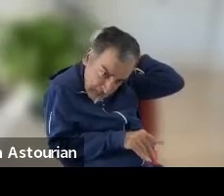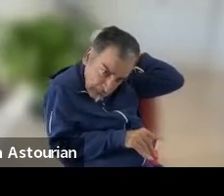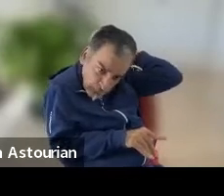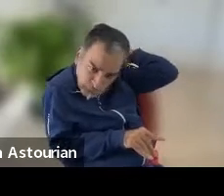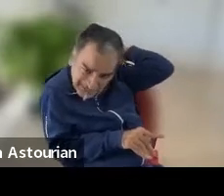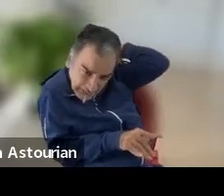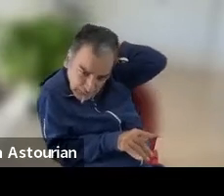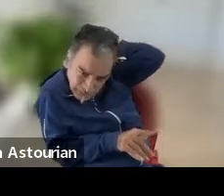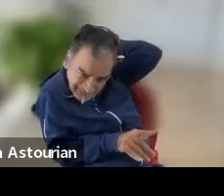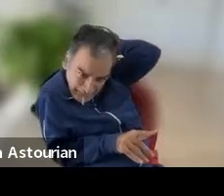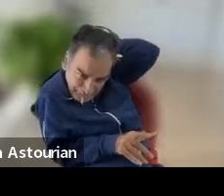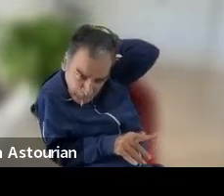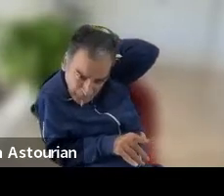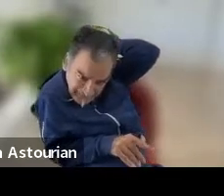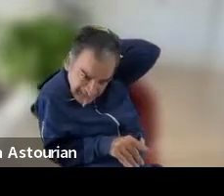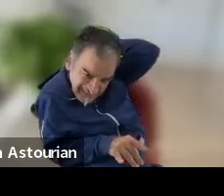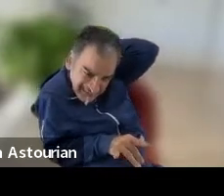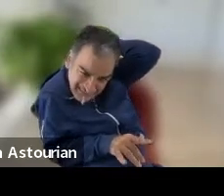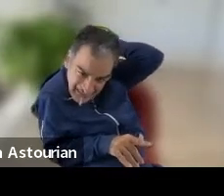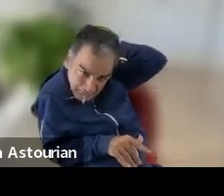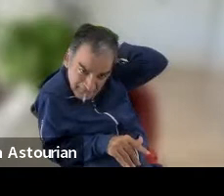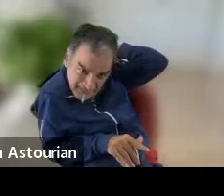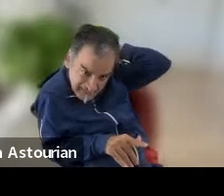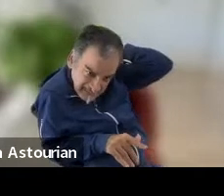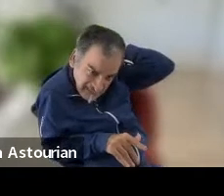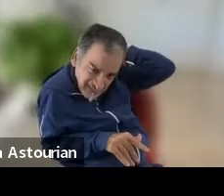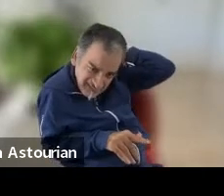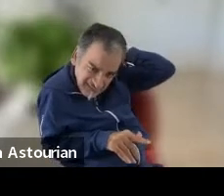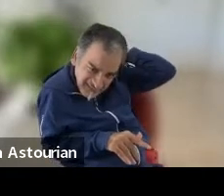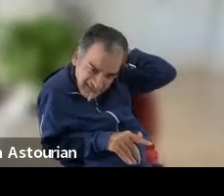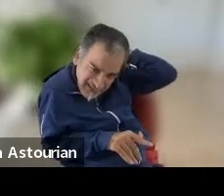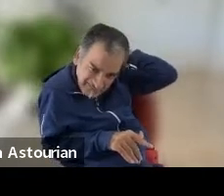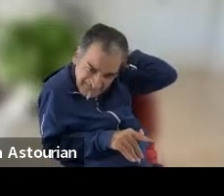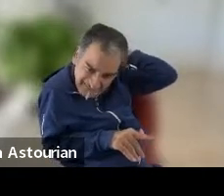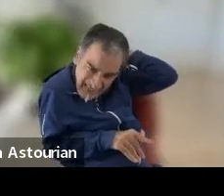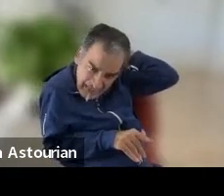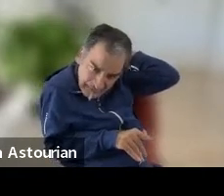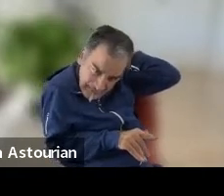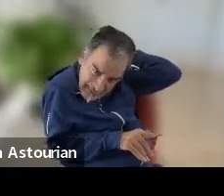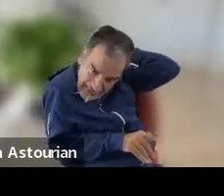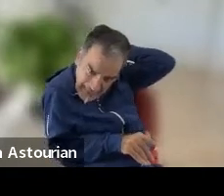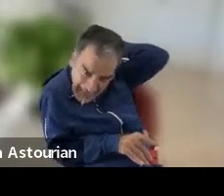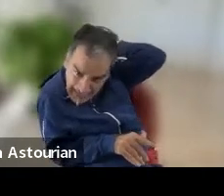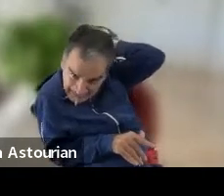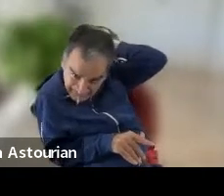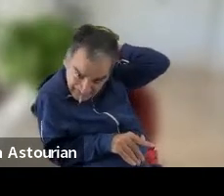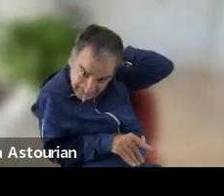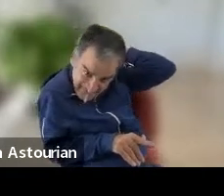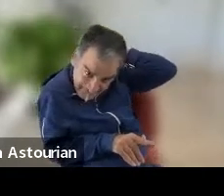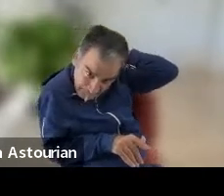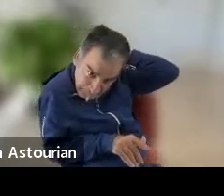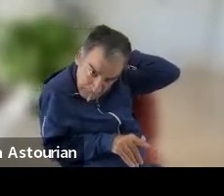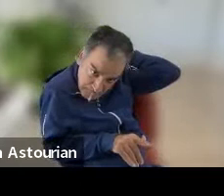person could support them in their everyday